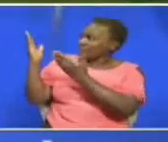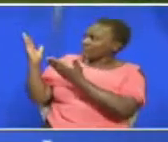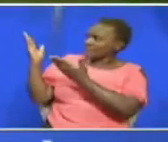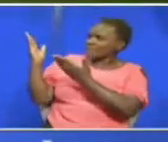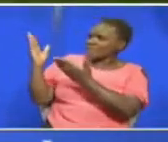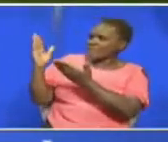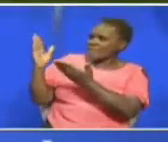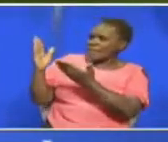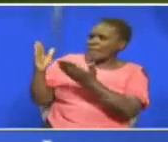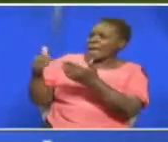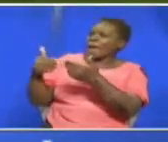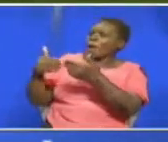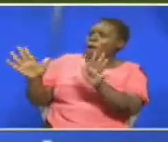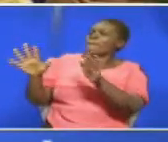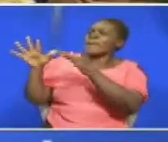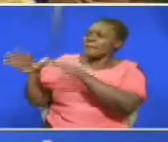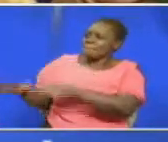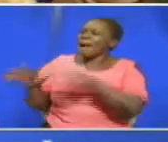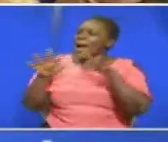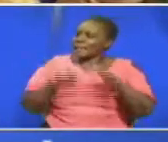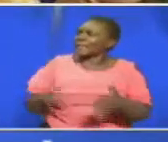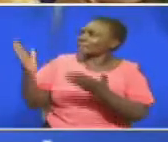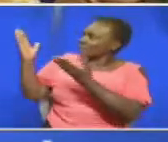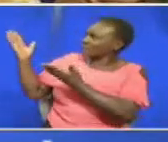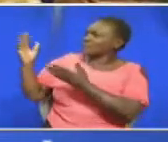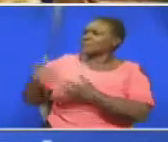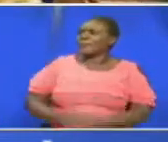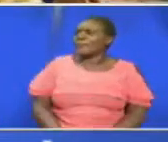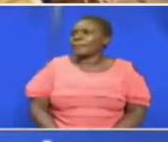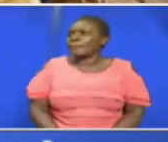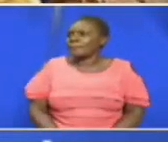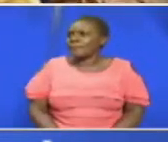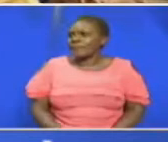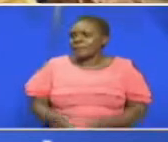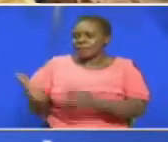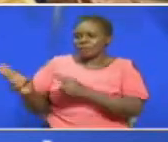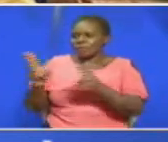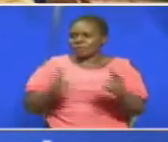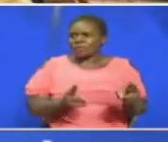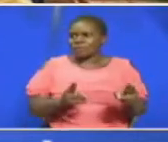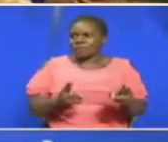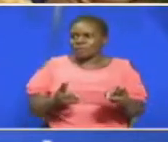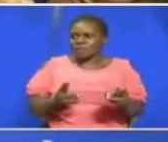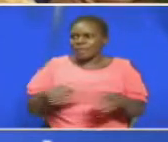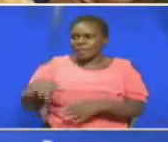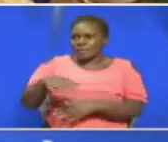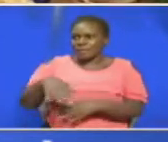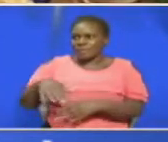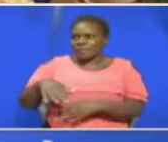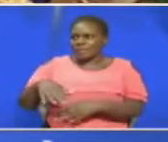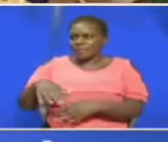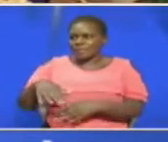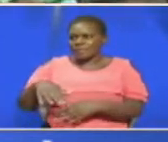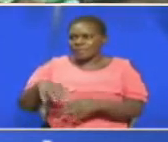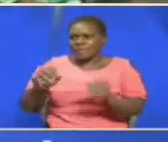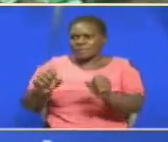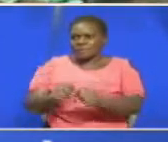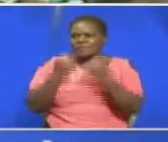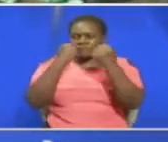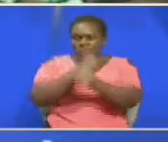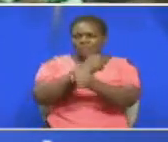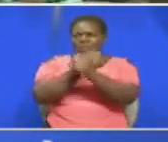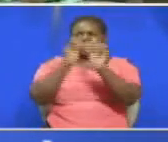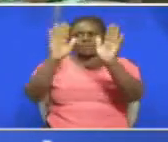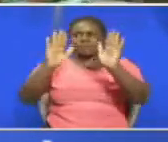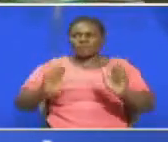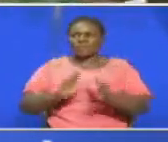in the middle of an open-air market. Owing to the nature of the creche's location, safety and security is